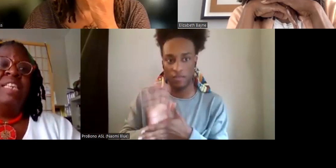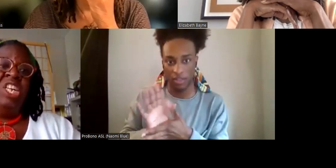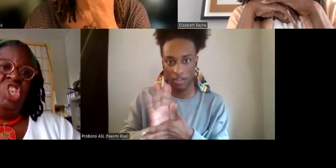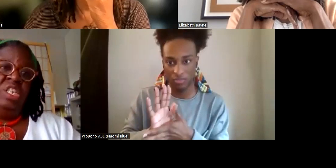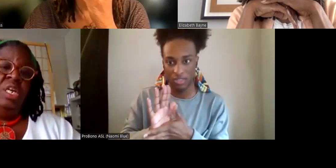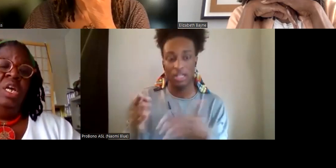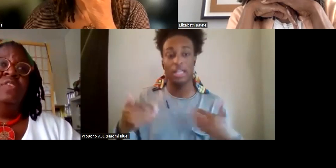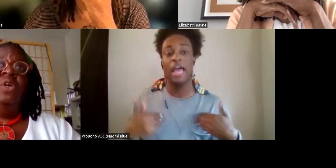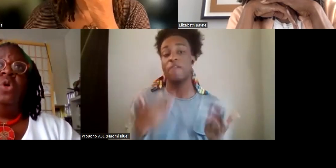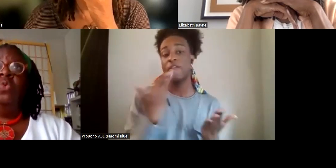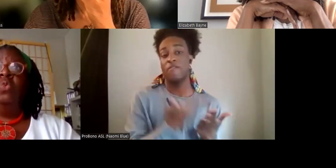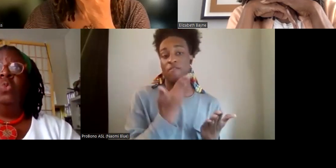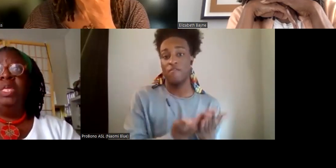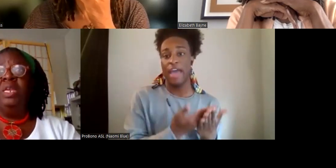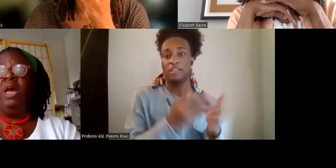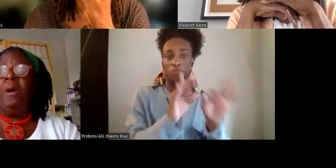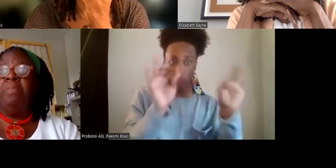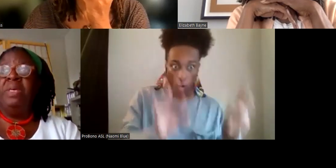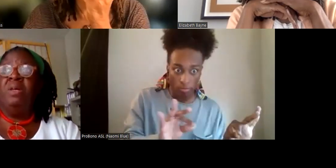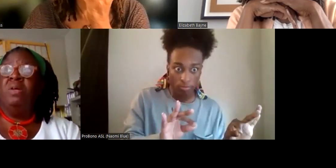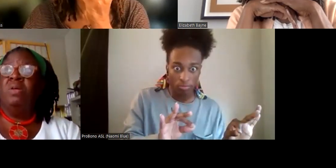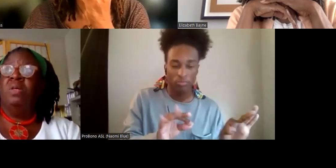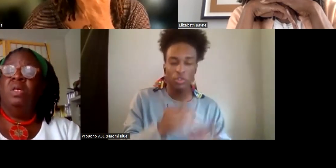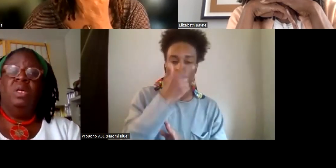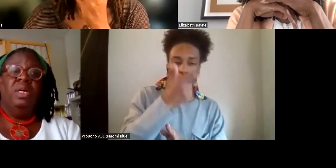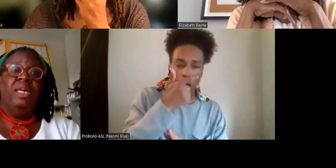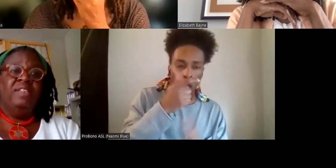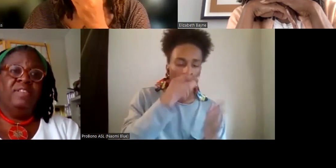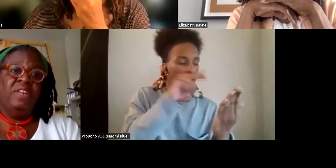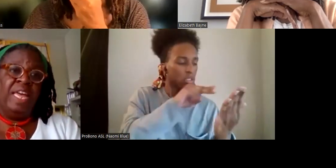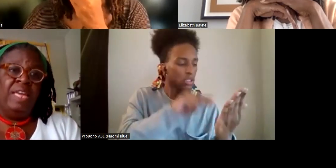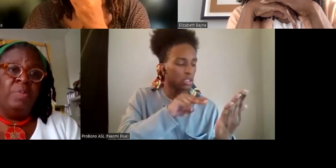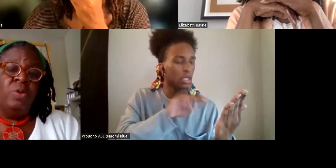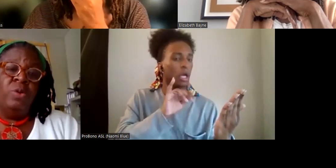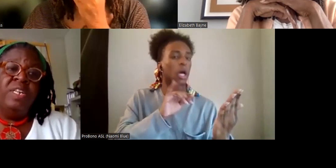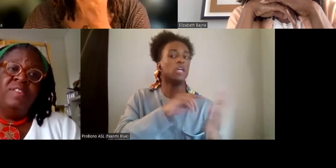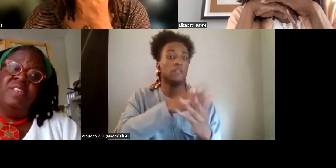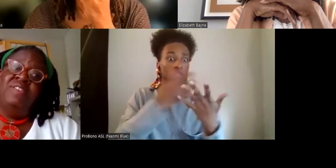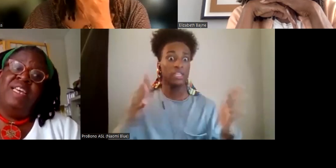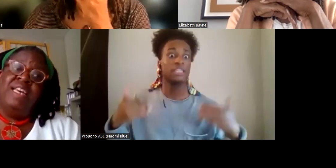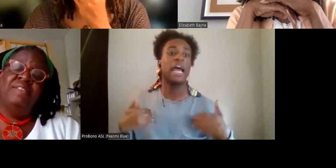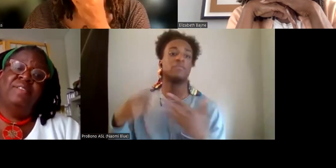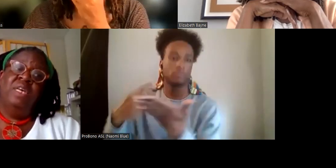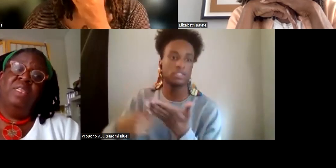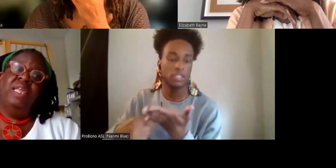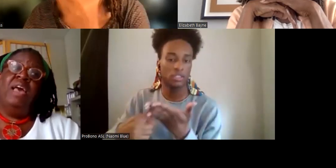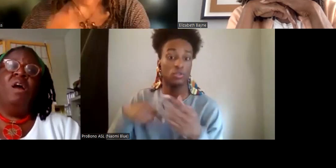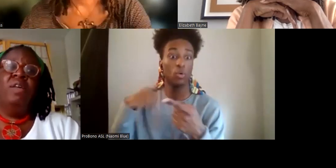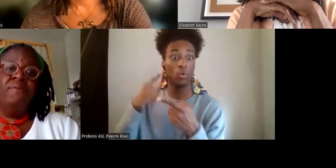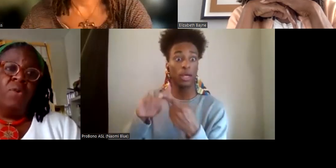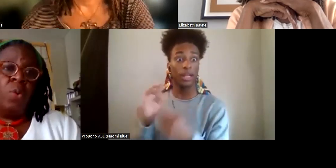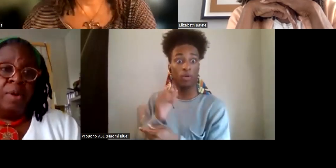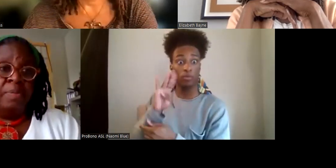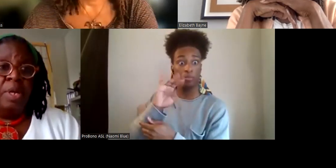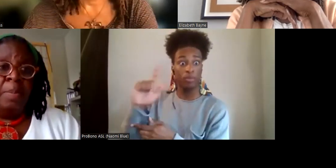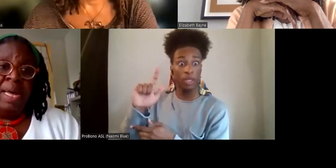we have a discussion. So when our bill hits their table or hits their desk, they